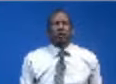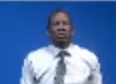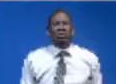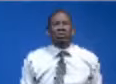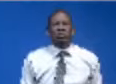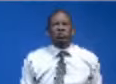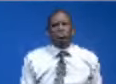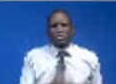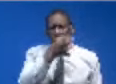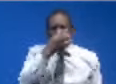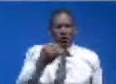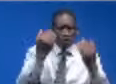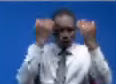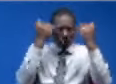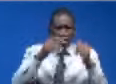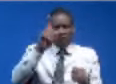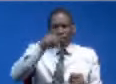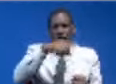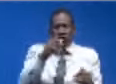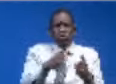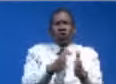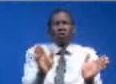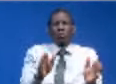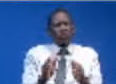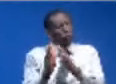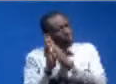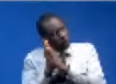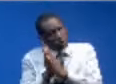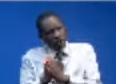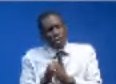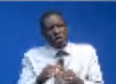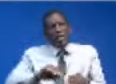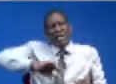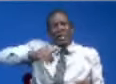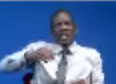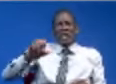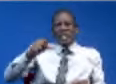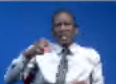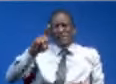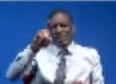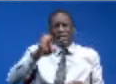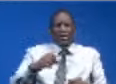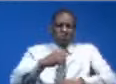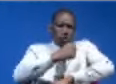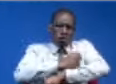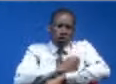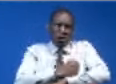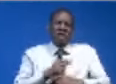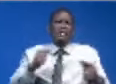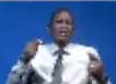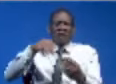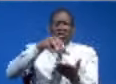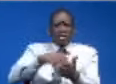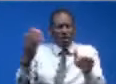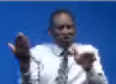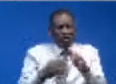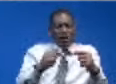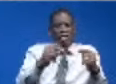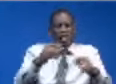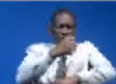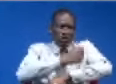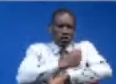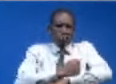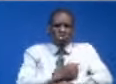High Court has forbidden reopening of boarding facilities at Hillside Endarasha Academy until a case filed against the school